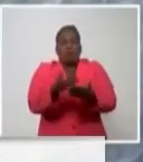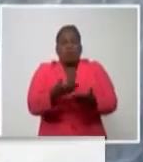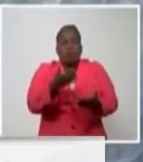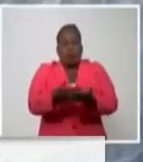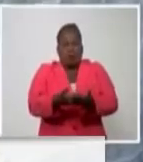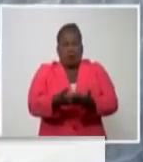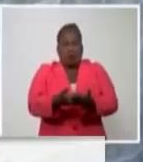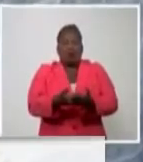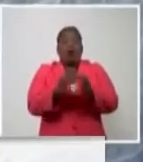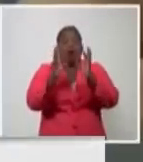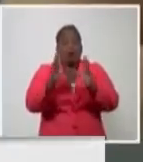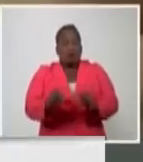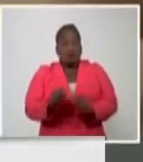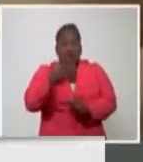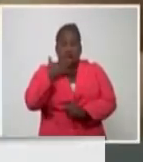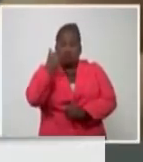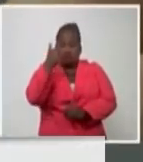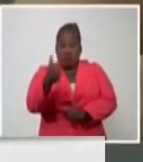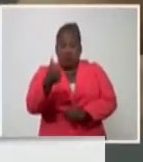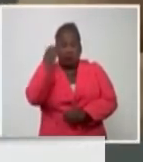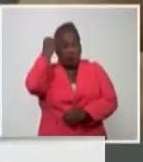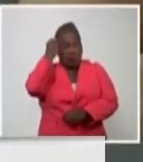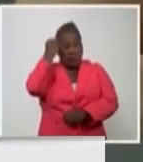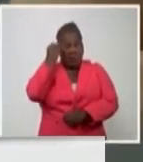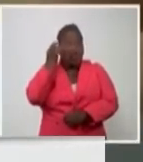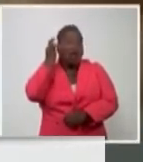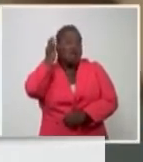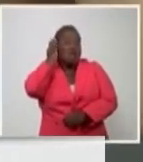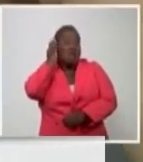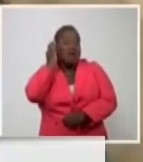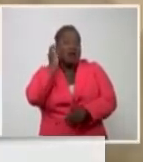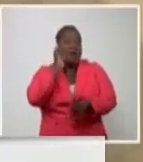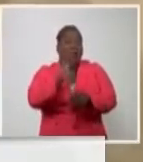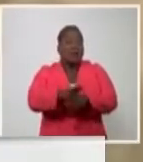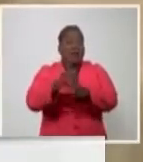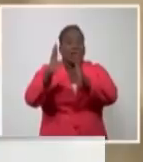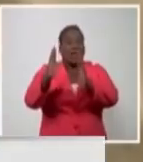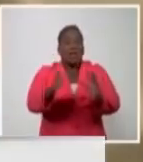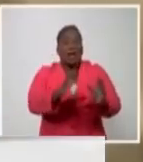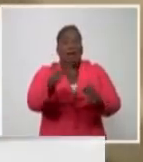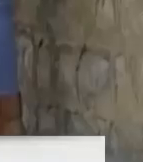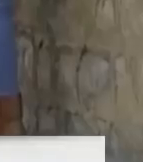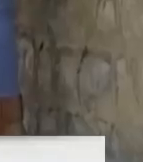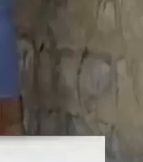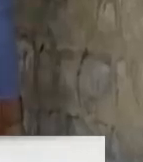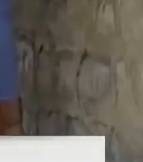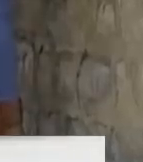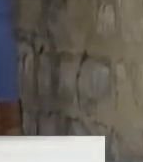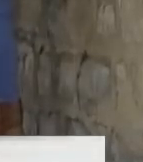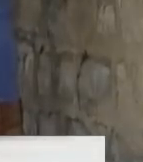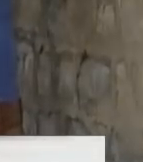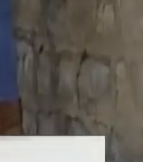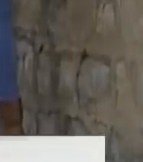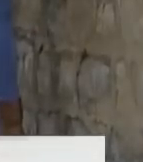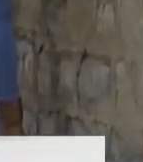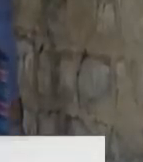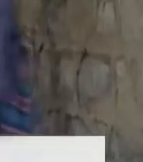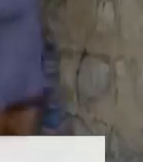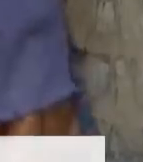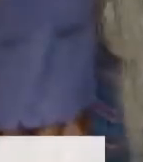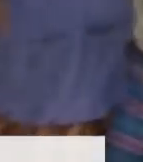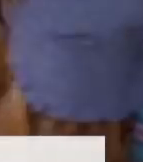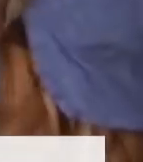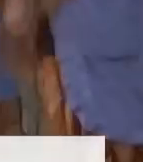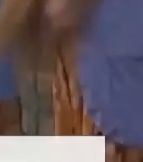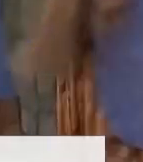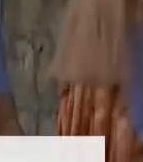media and the ability to disseminate sometimes erroneous information about side effects of vaccines. And I think we